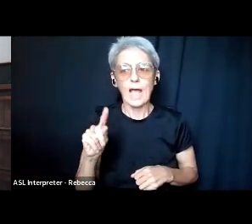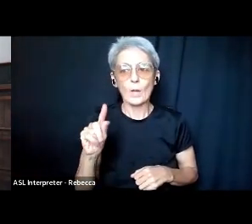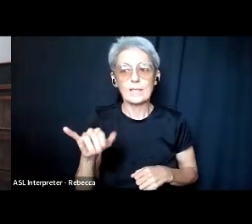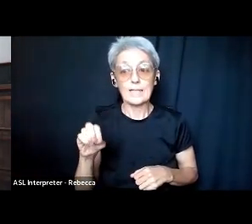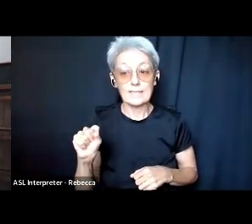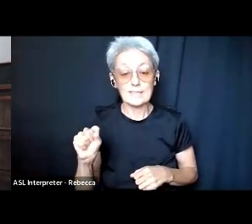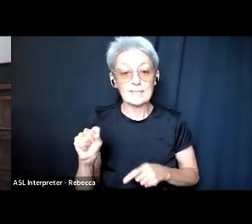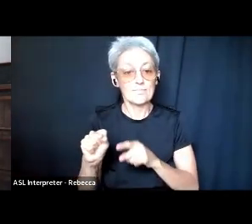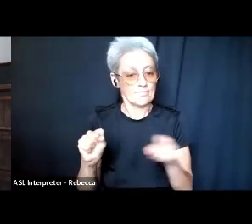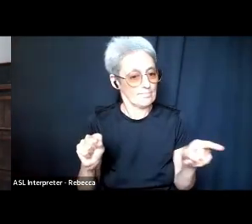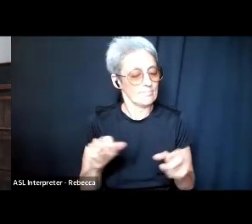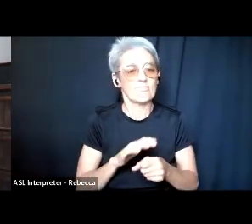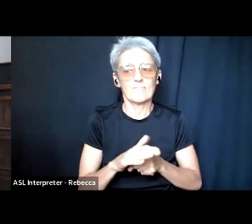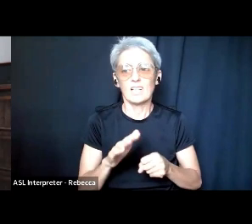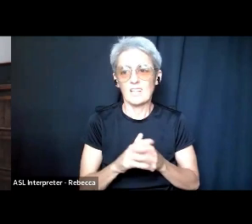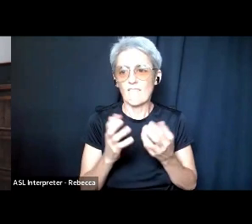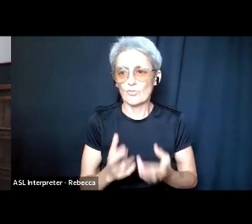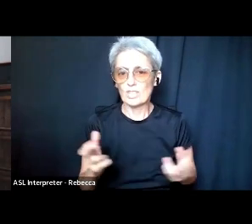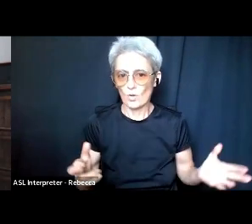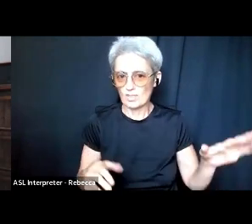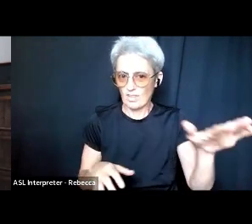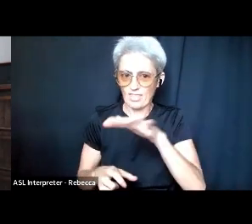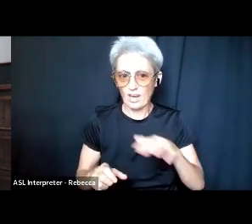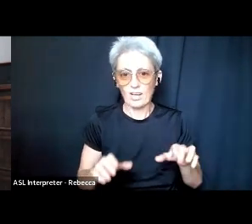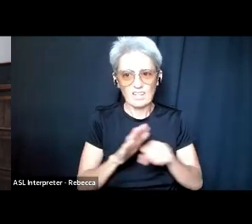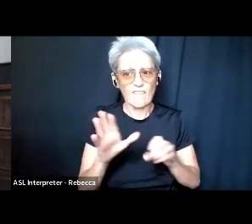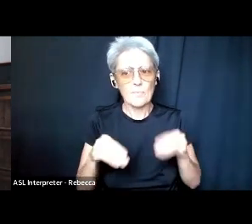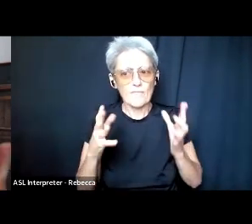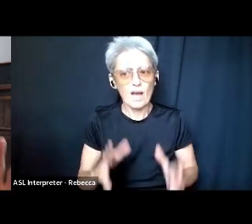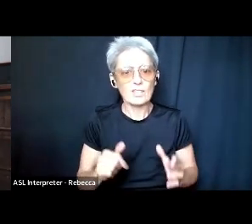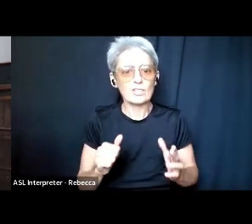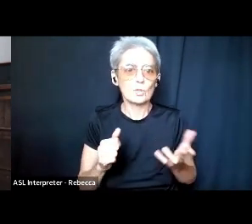ample resources in terms of enough providers to provide mental health